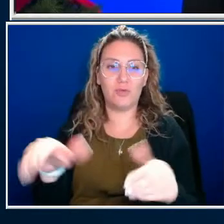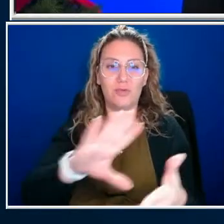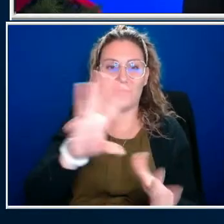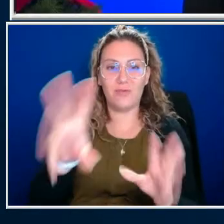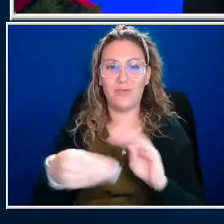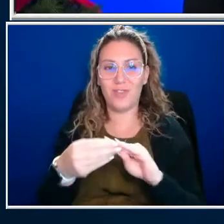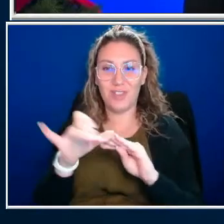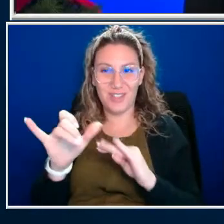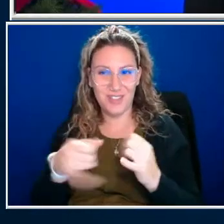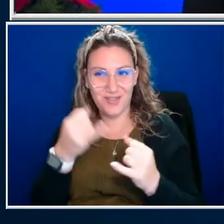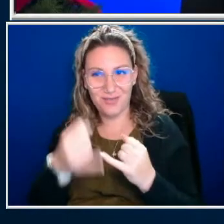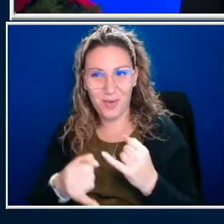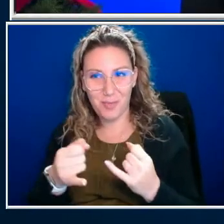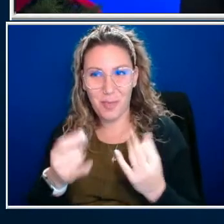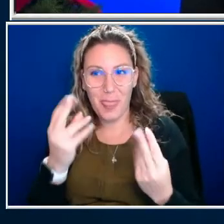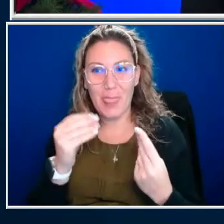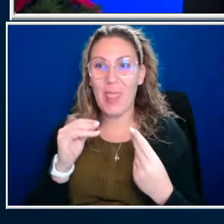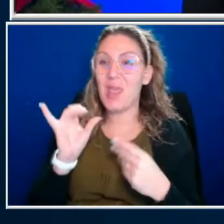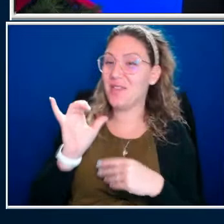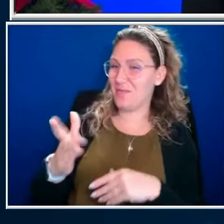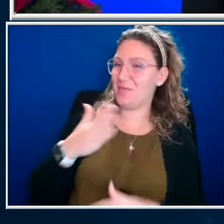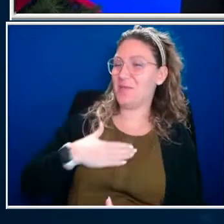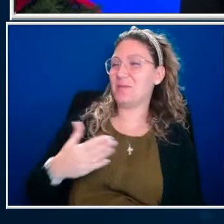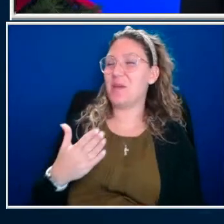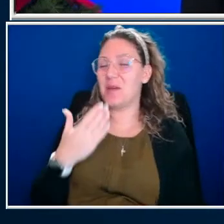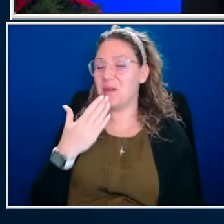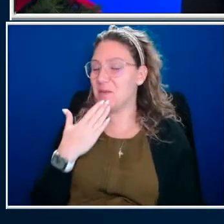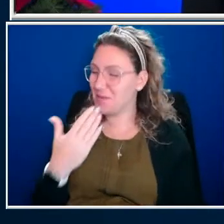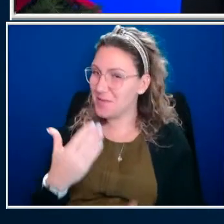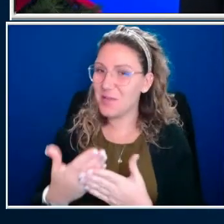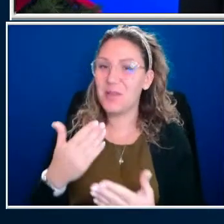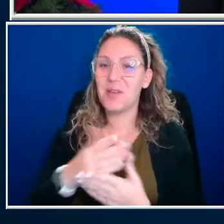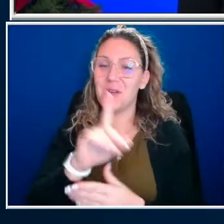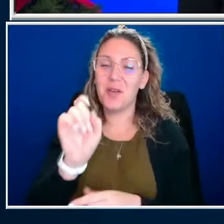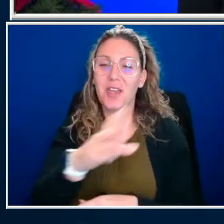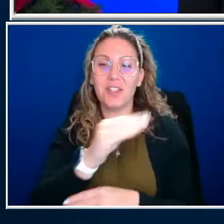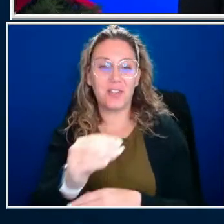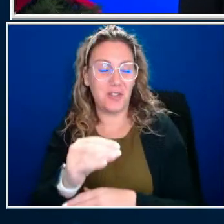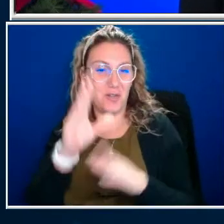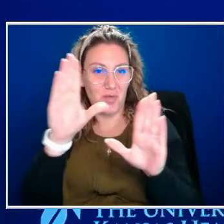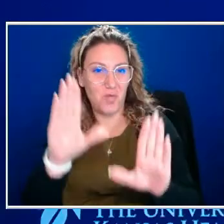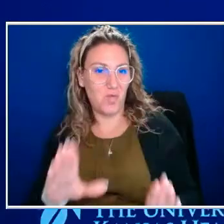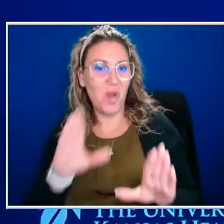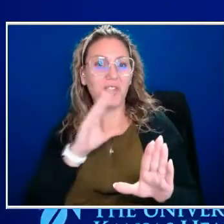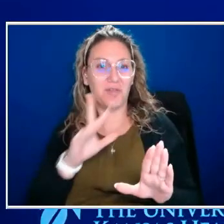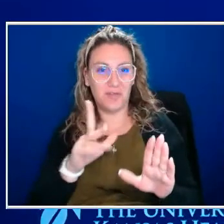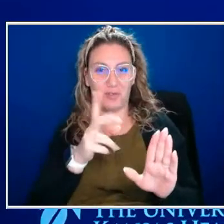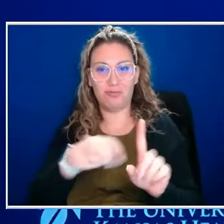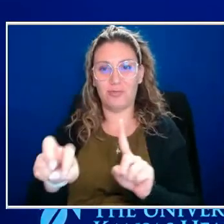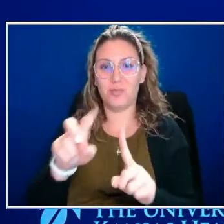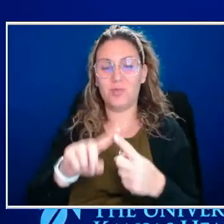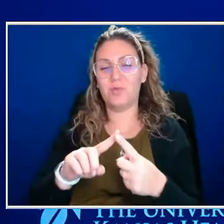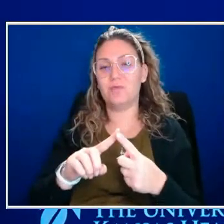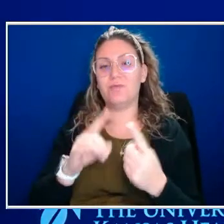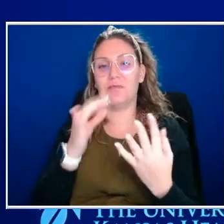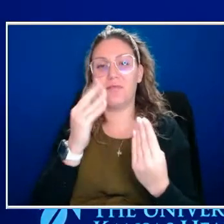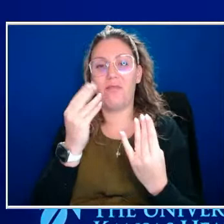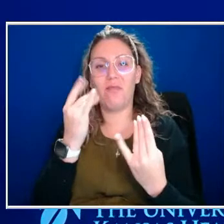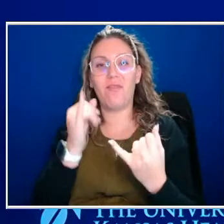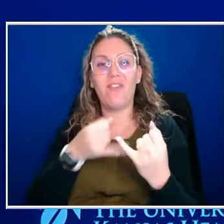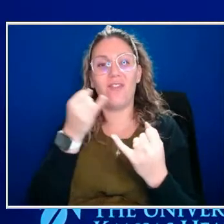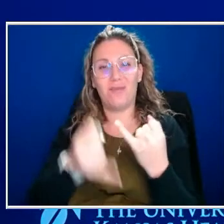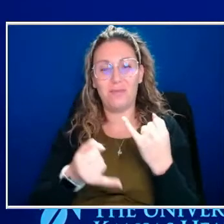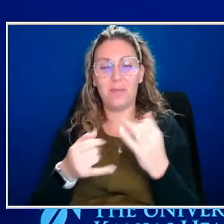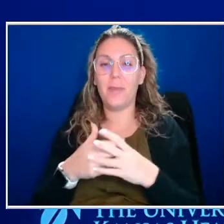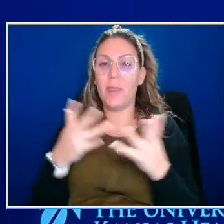have anything else to add No, today? I think that was a great question and Yeah. a great segue into that final thought. You know, there is still a lot of misinformation out